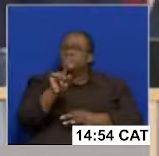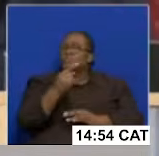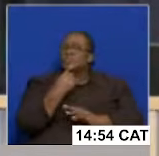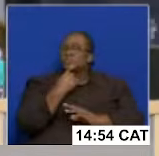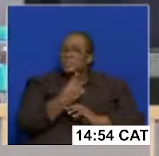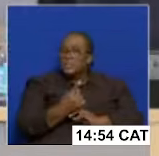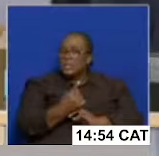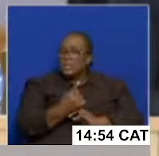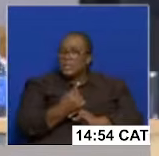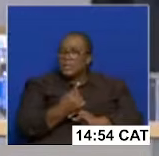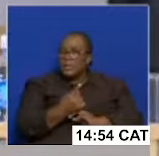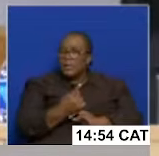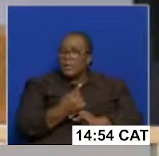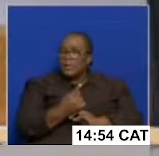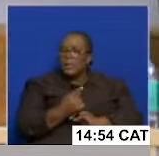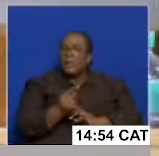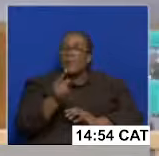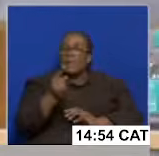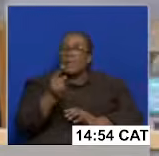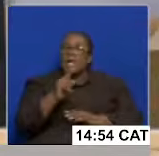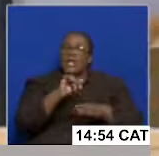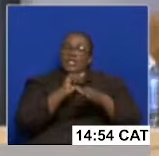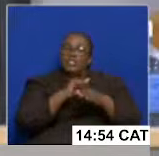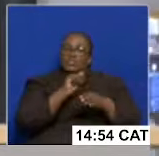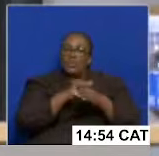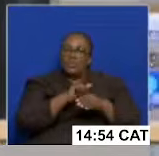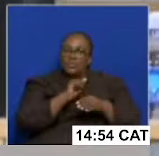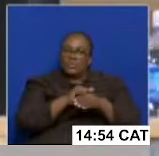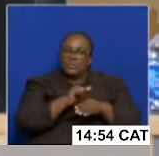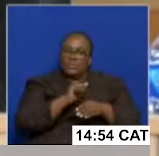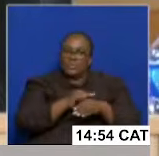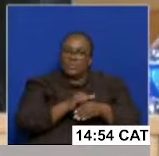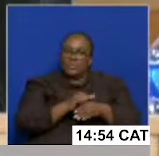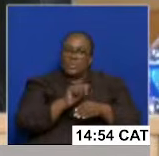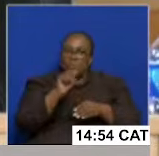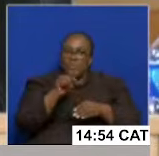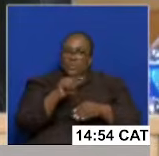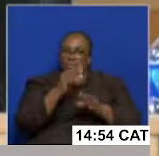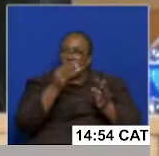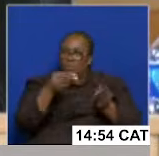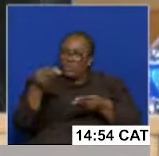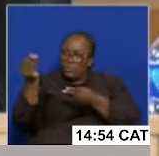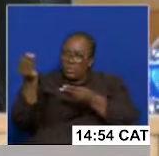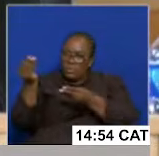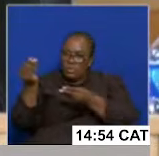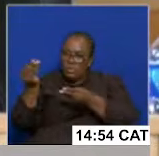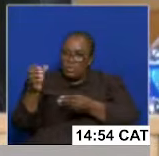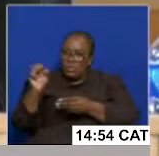the stones to Mr. Simon, or to Simon. Is that correct?